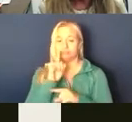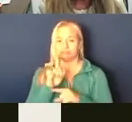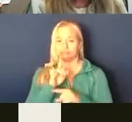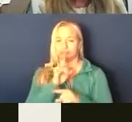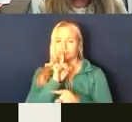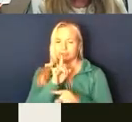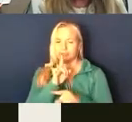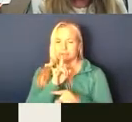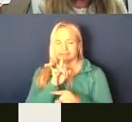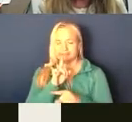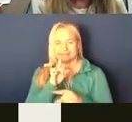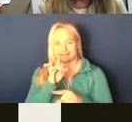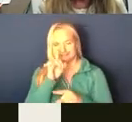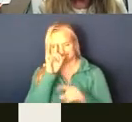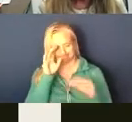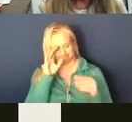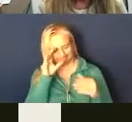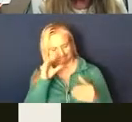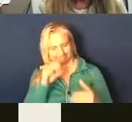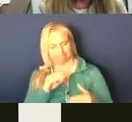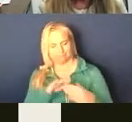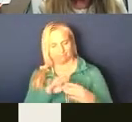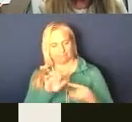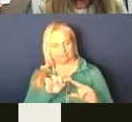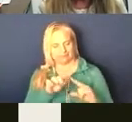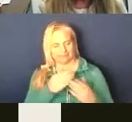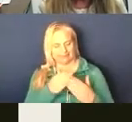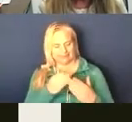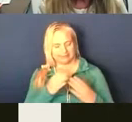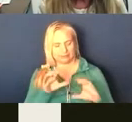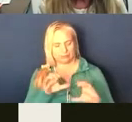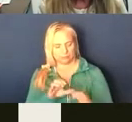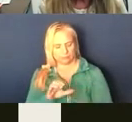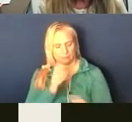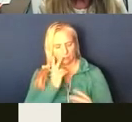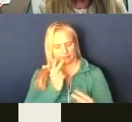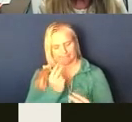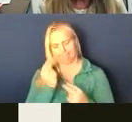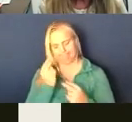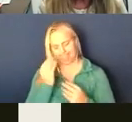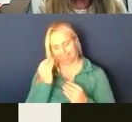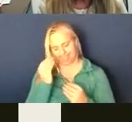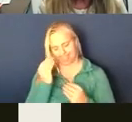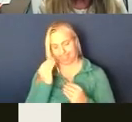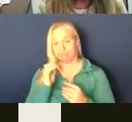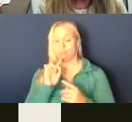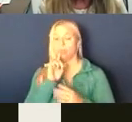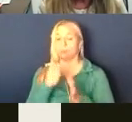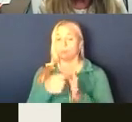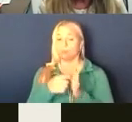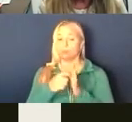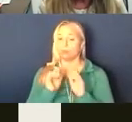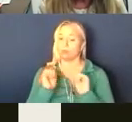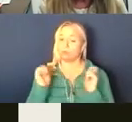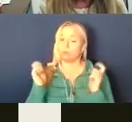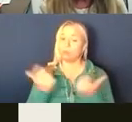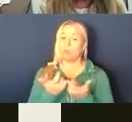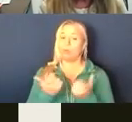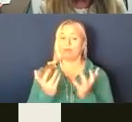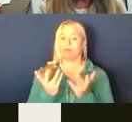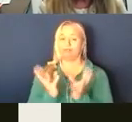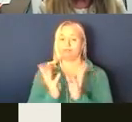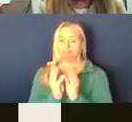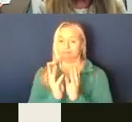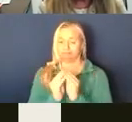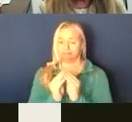and critically reflective of the things that we do. So that requires collaboration of all stakeholders. That includes our students,